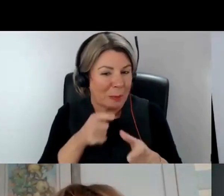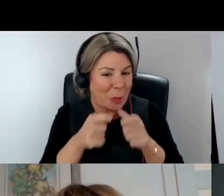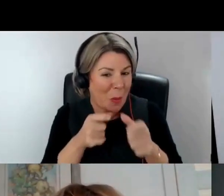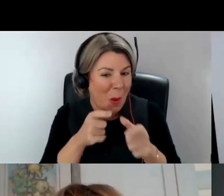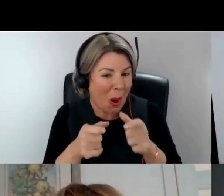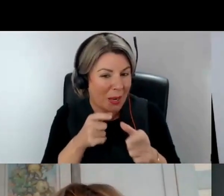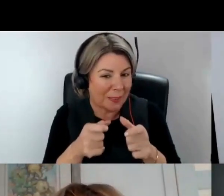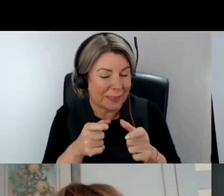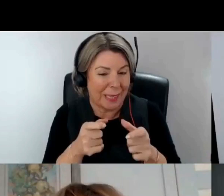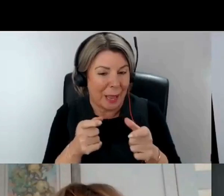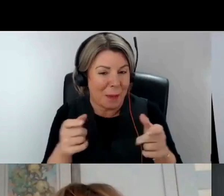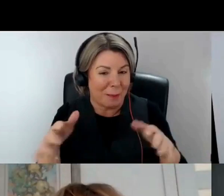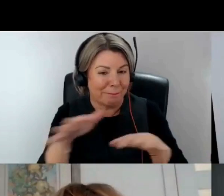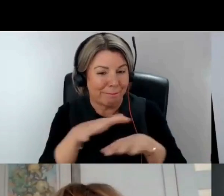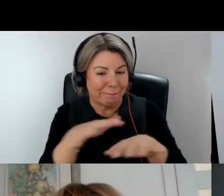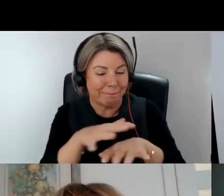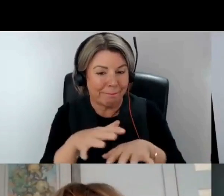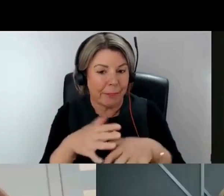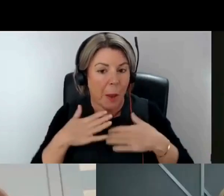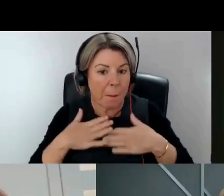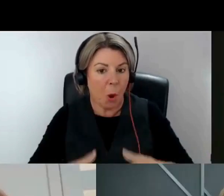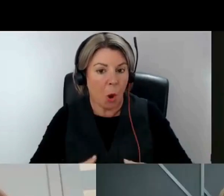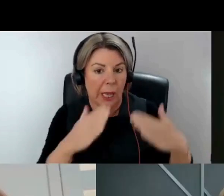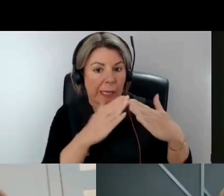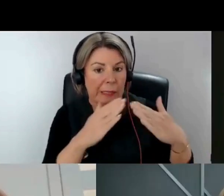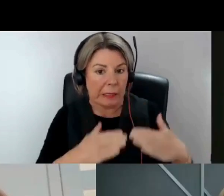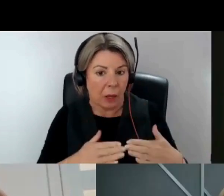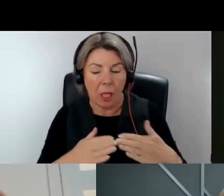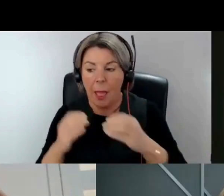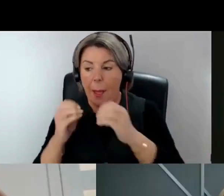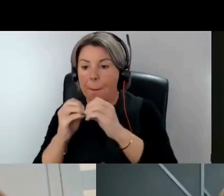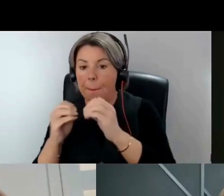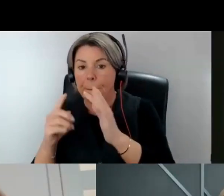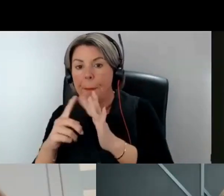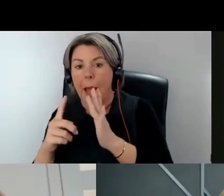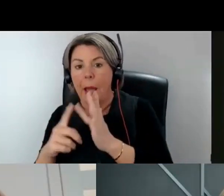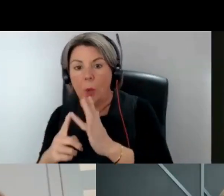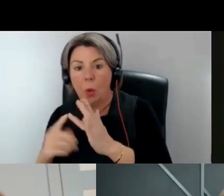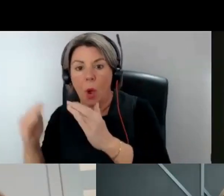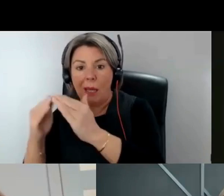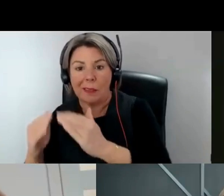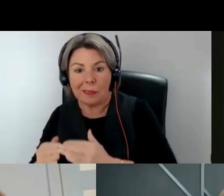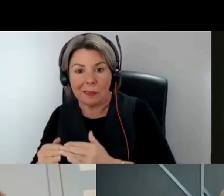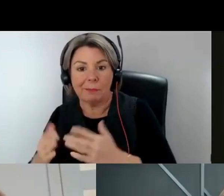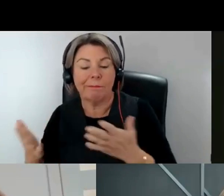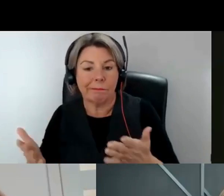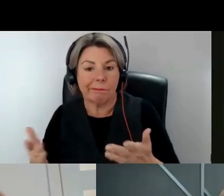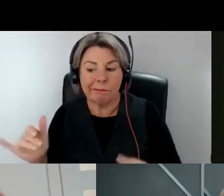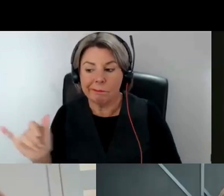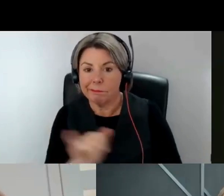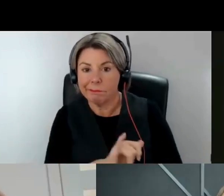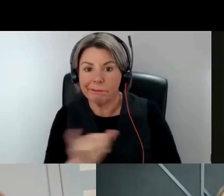body identical, bio-identical are kind of interchangeable quite often. And what we're talking about there is that they